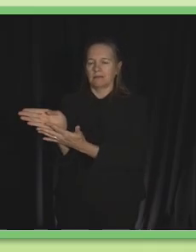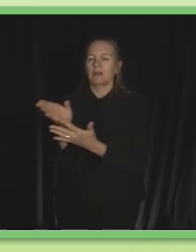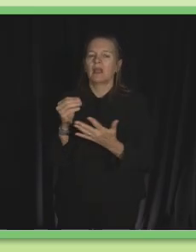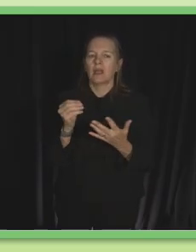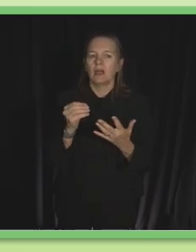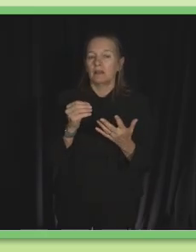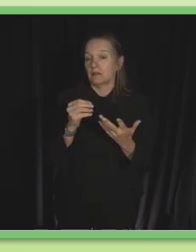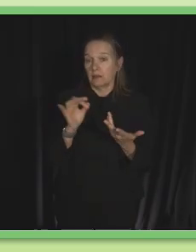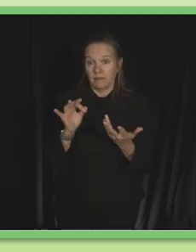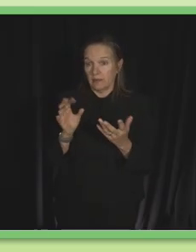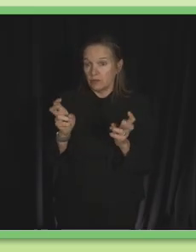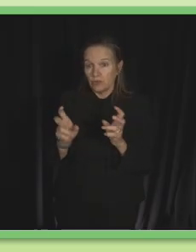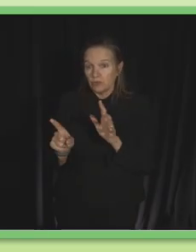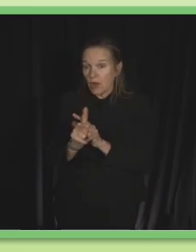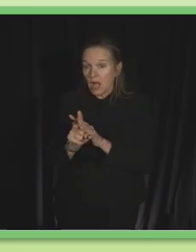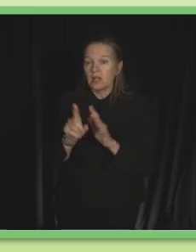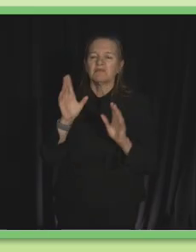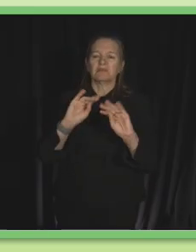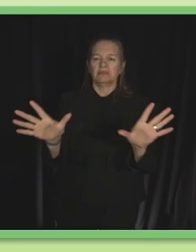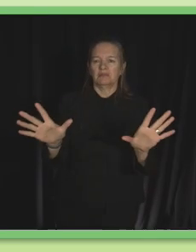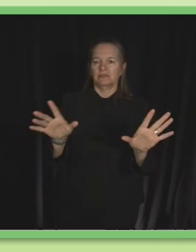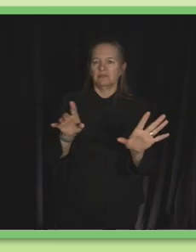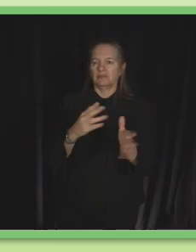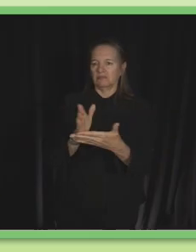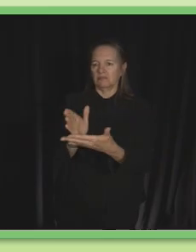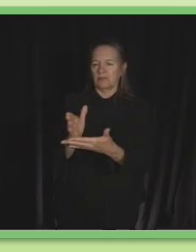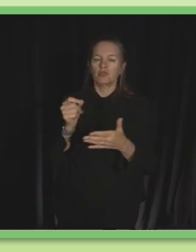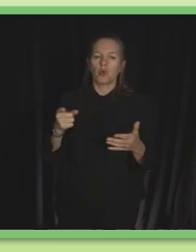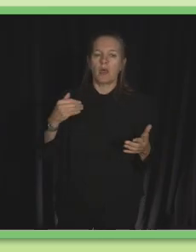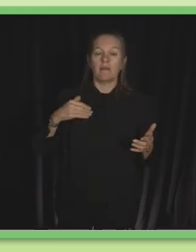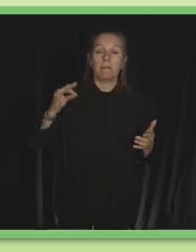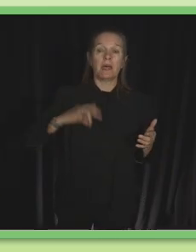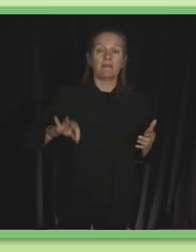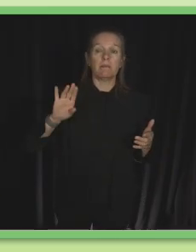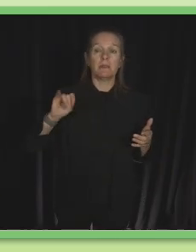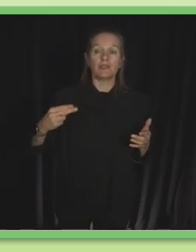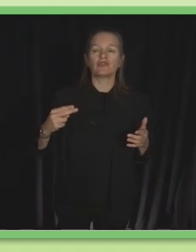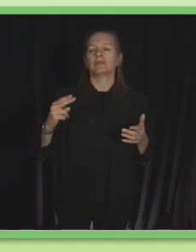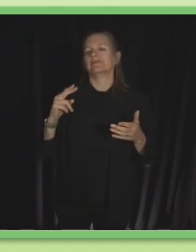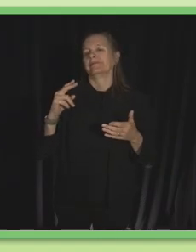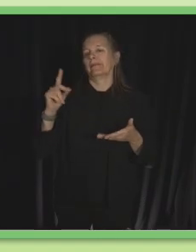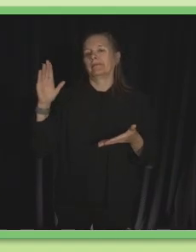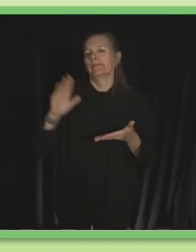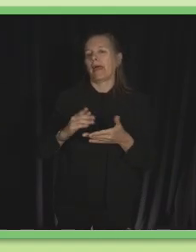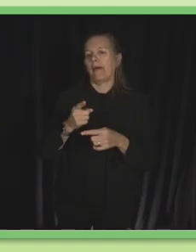issues inevitably arise. You get all the benefits of a mesh at a fraction of the cost and complexity.